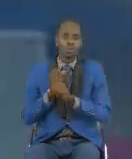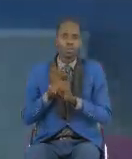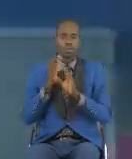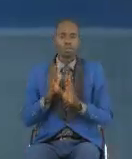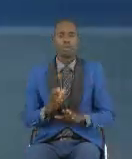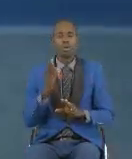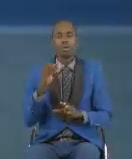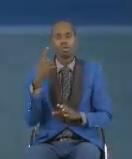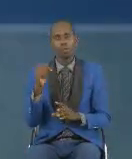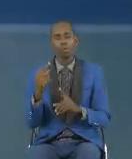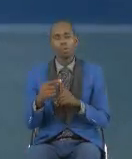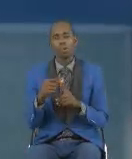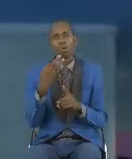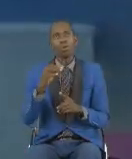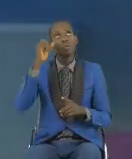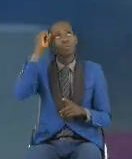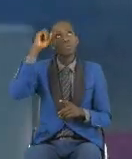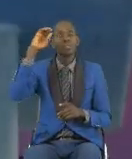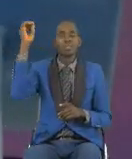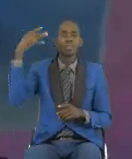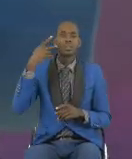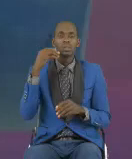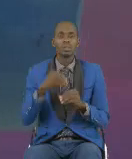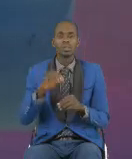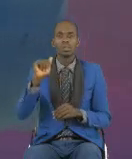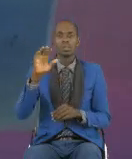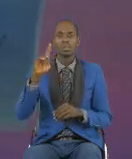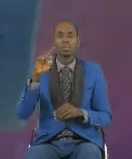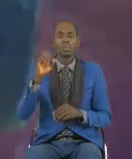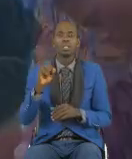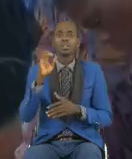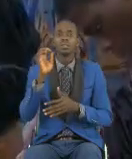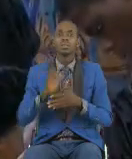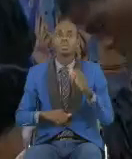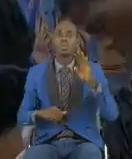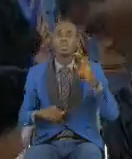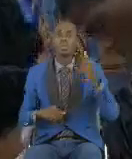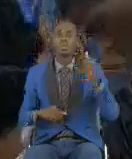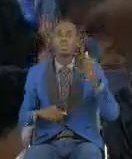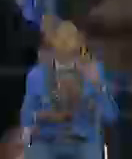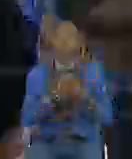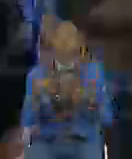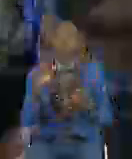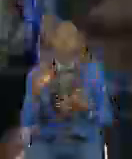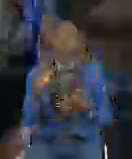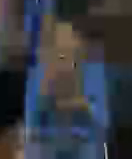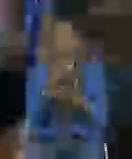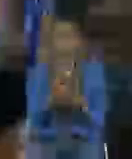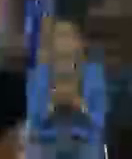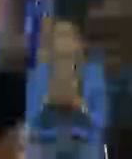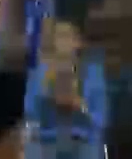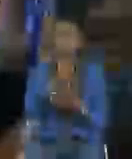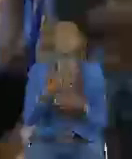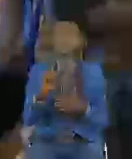grace. Acts 14, verse 3, long time therefore abode they, speaking boldly in the Lord,